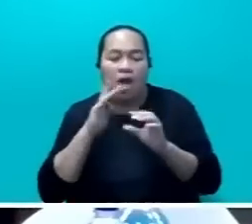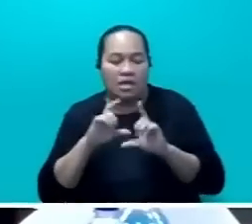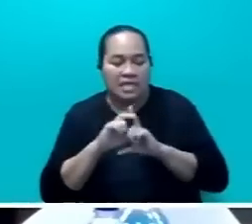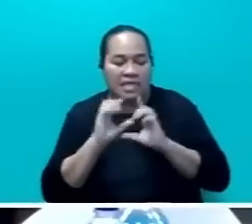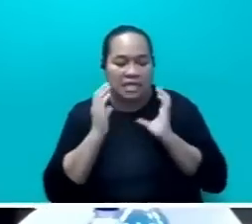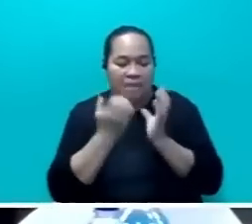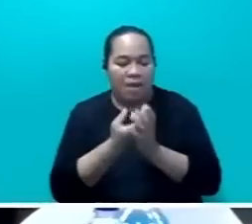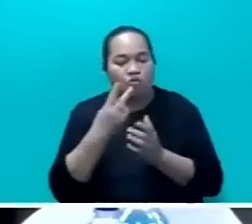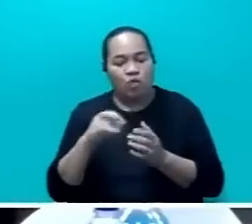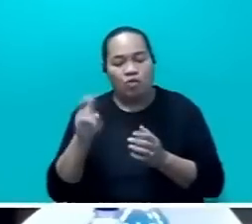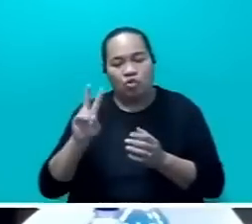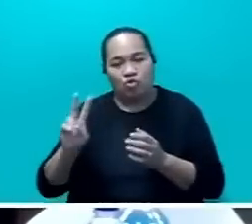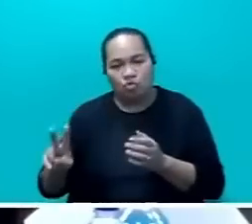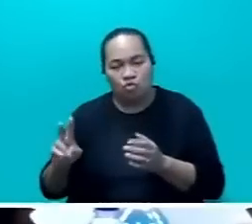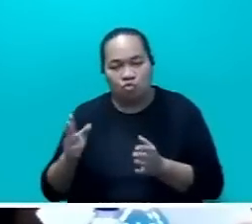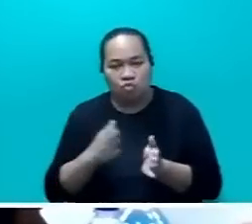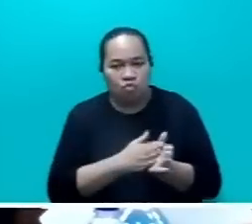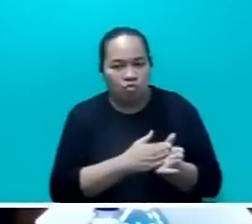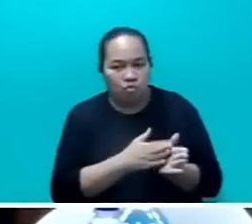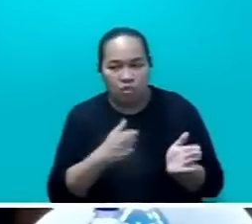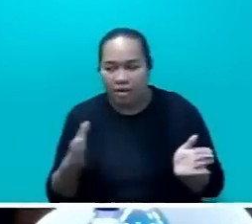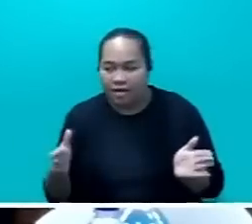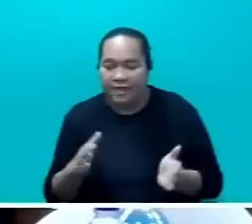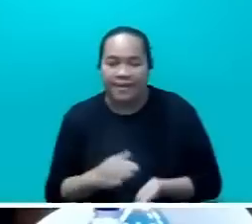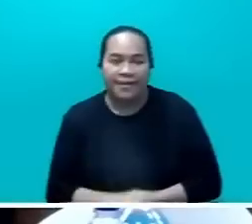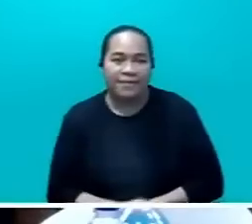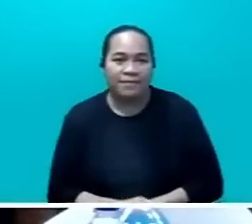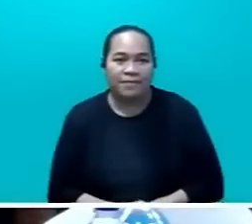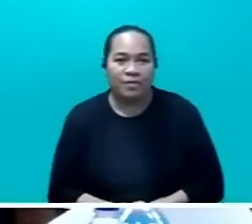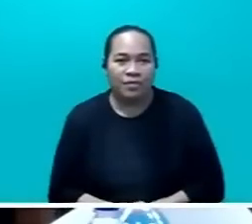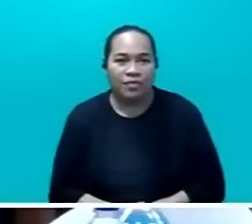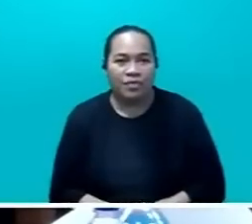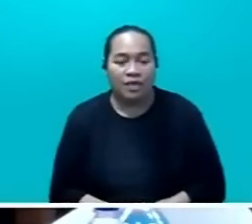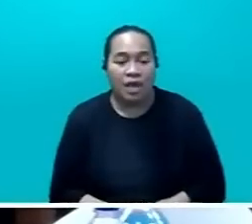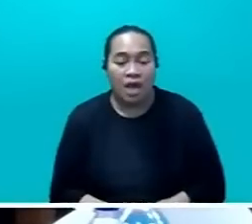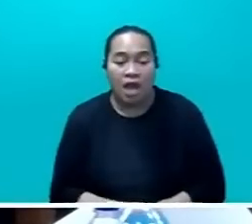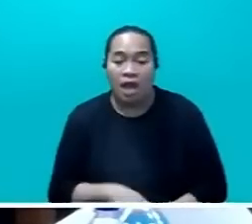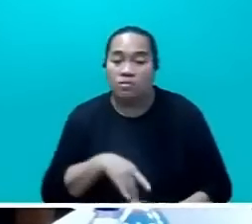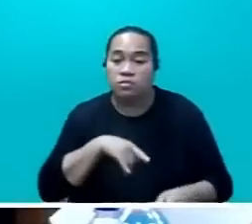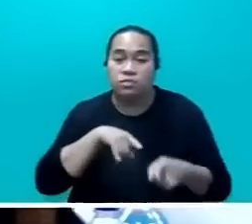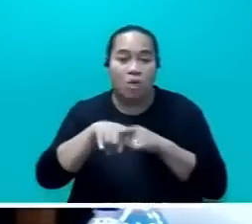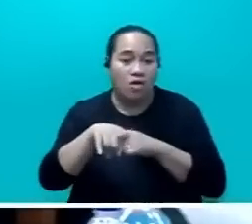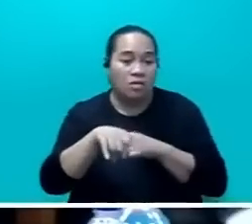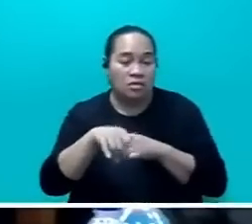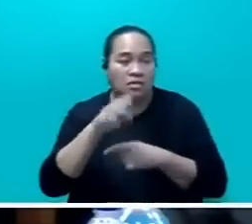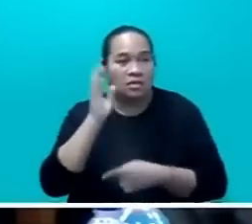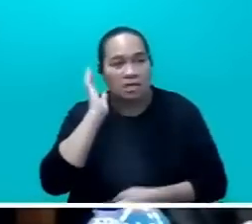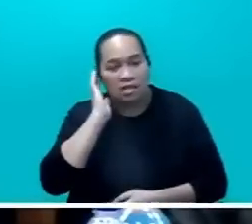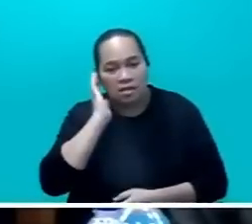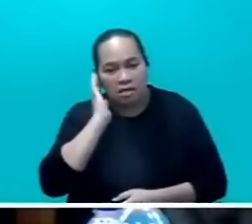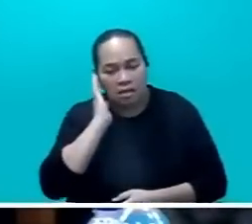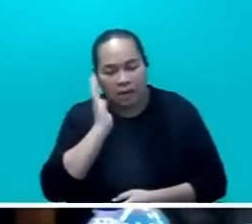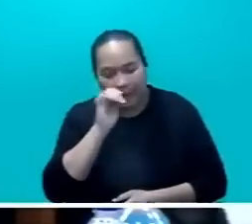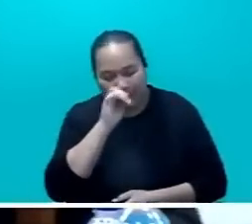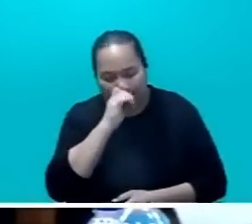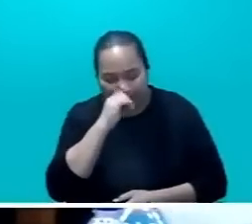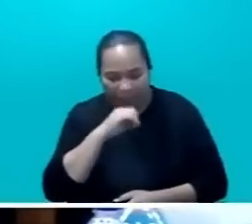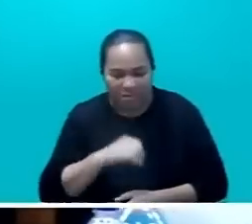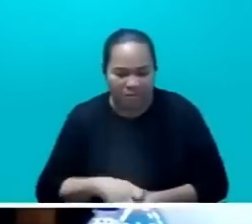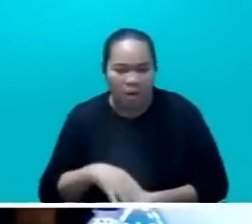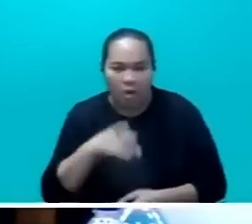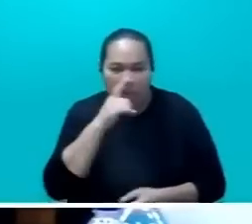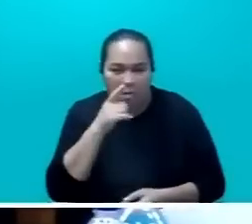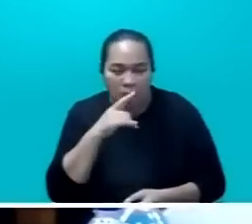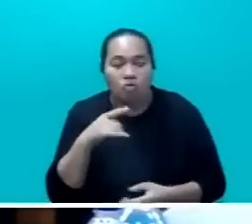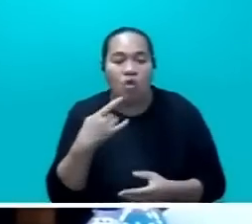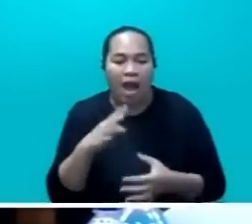2022, Mr. Speaker. So, and majority of the default rate payers are